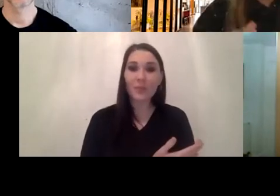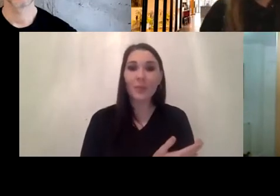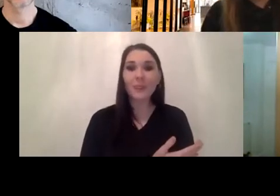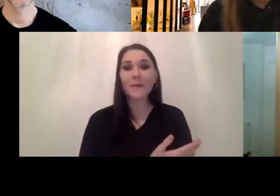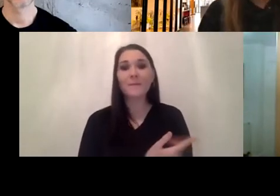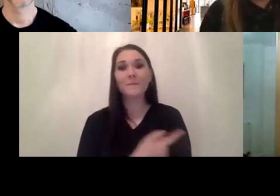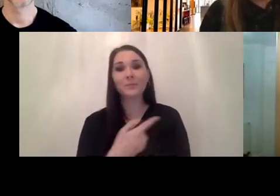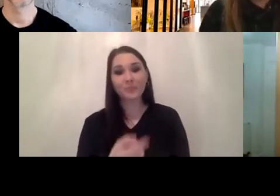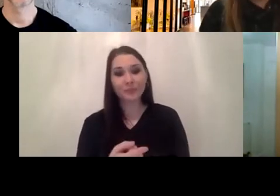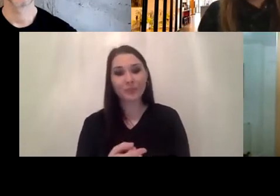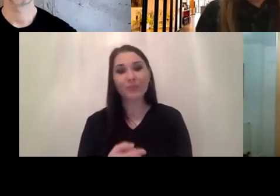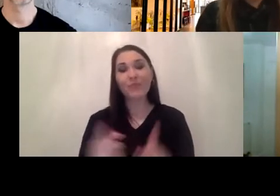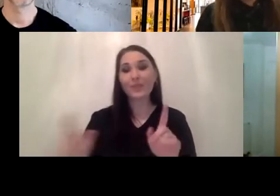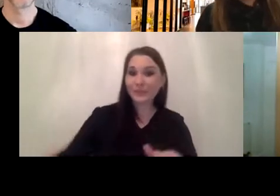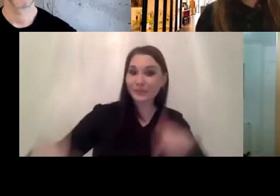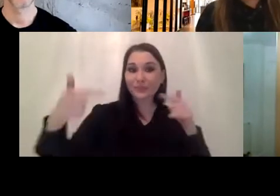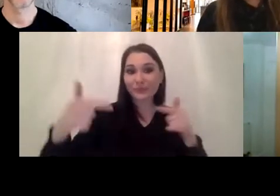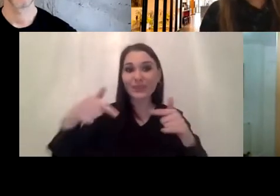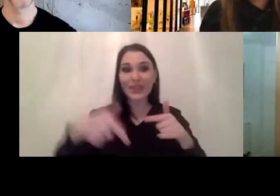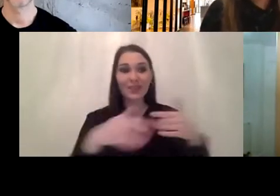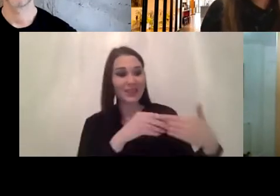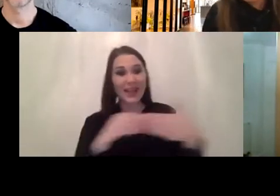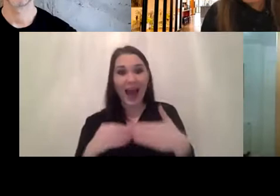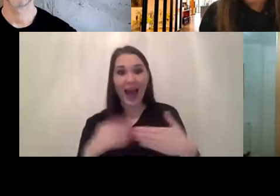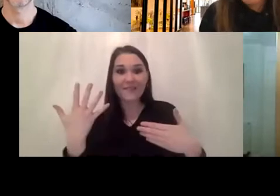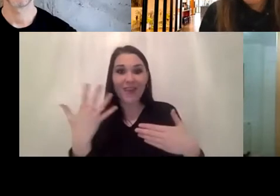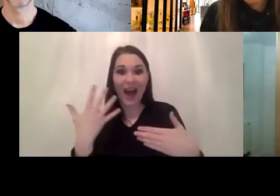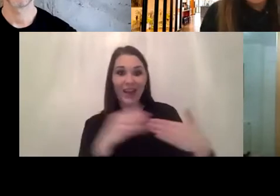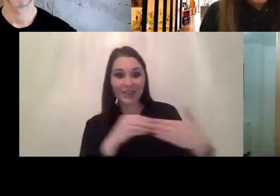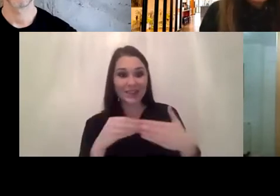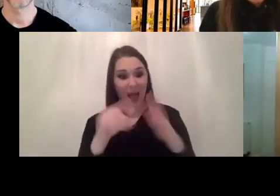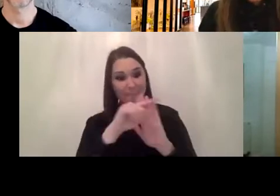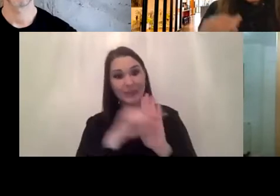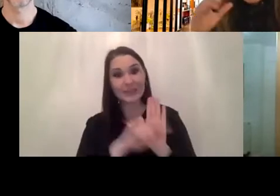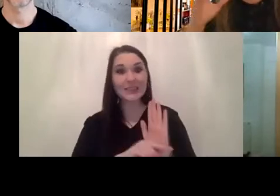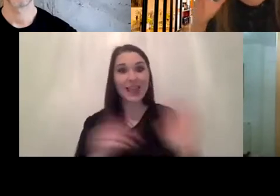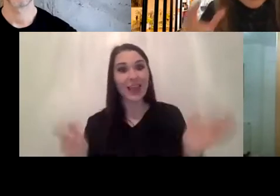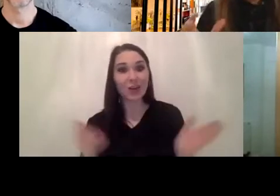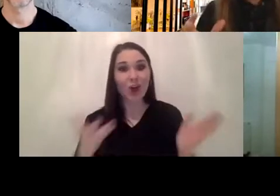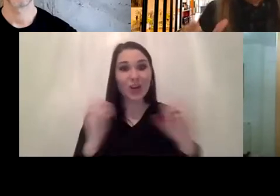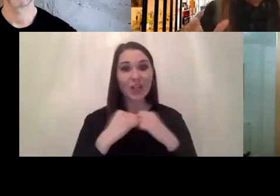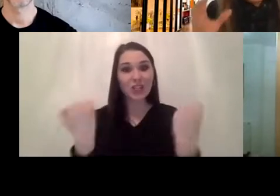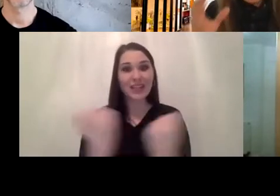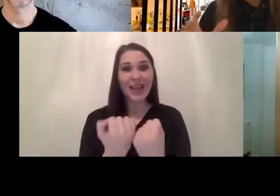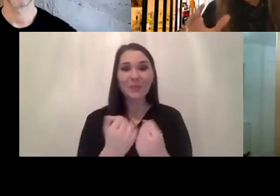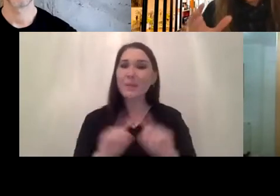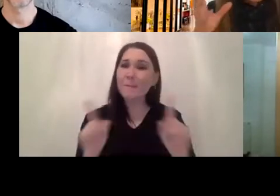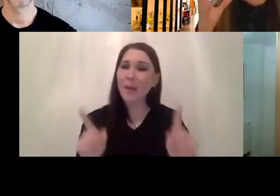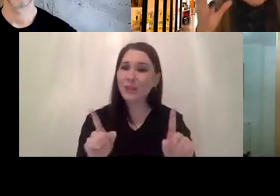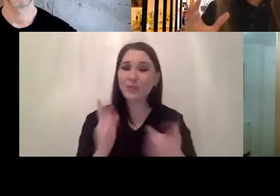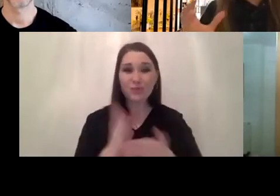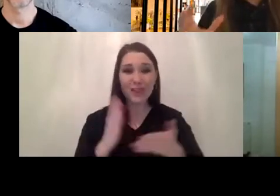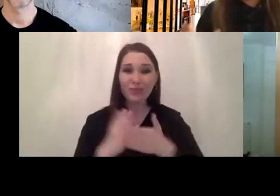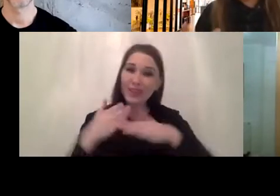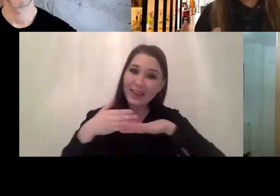remote facilitation guide, here is the 5 steps, you can encourage your teams. But it was really hard. Some of the people, like,